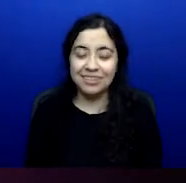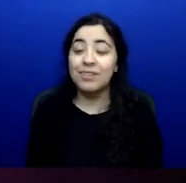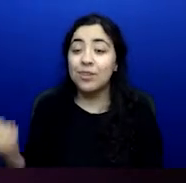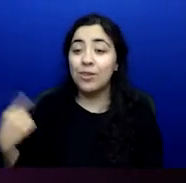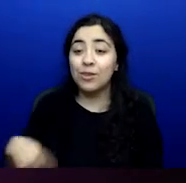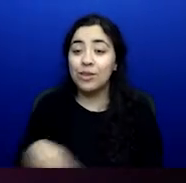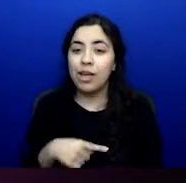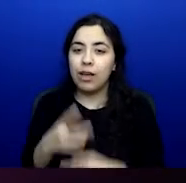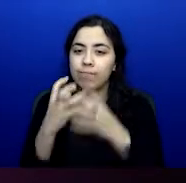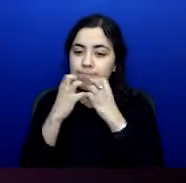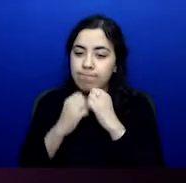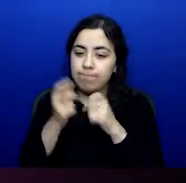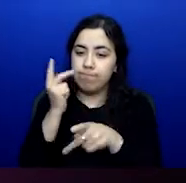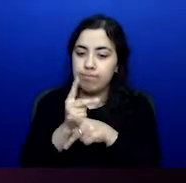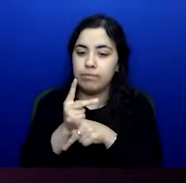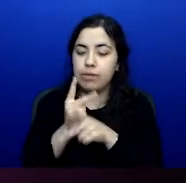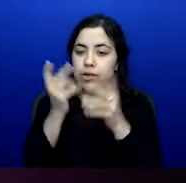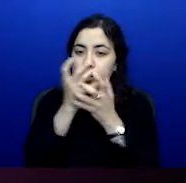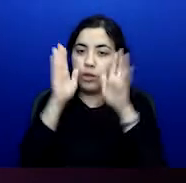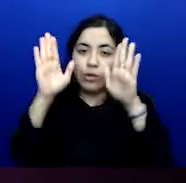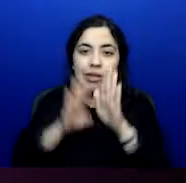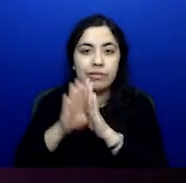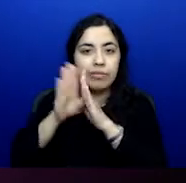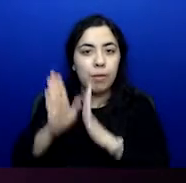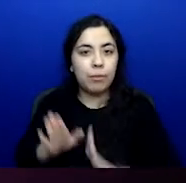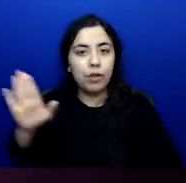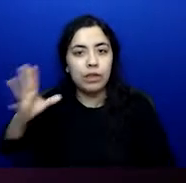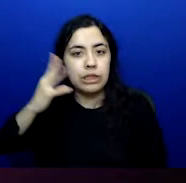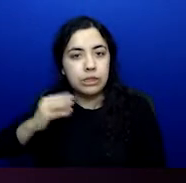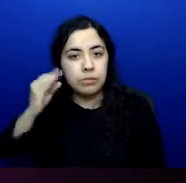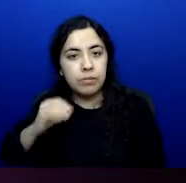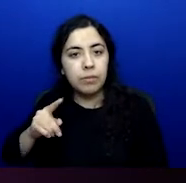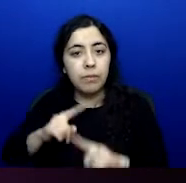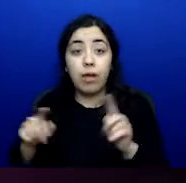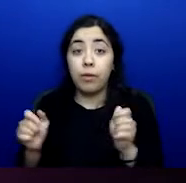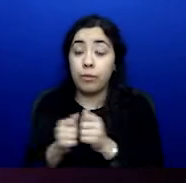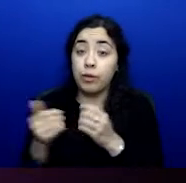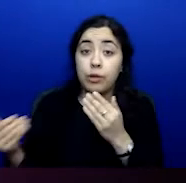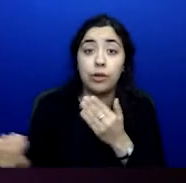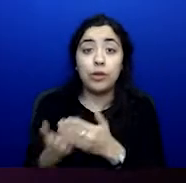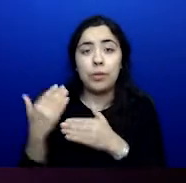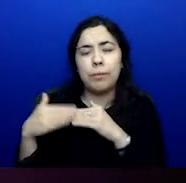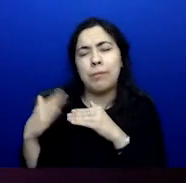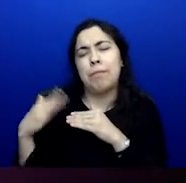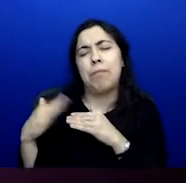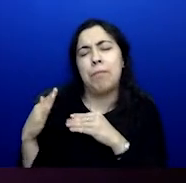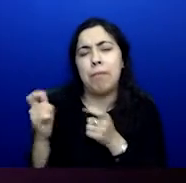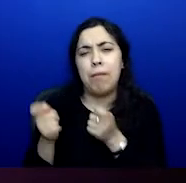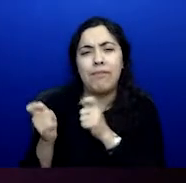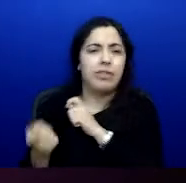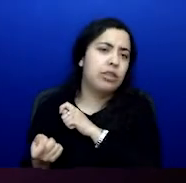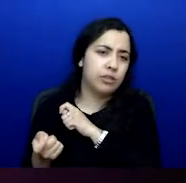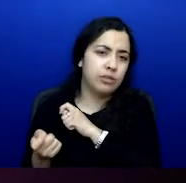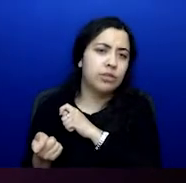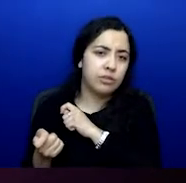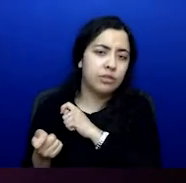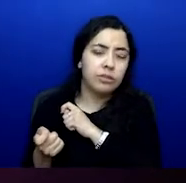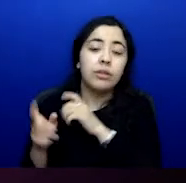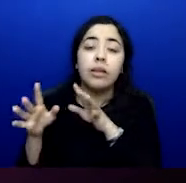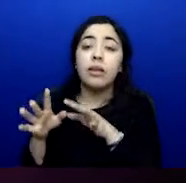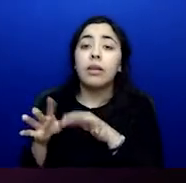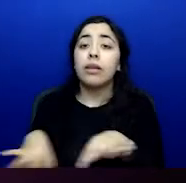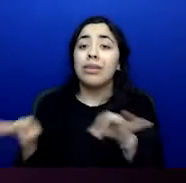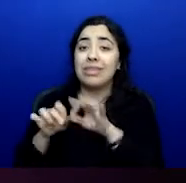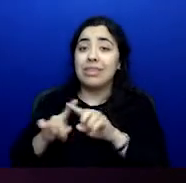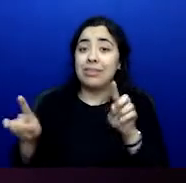are preserving the same incredible developer experience, but with very minimal modifications. The key difference